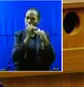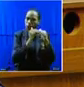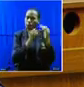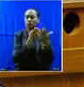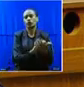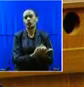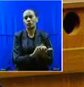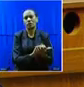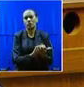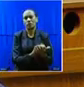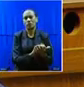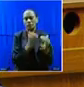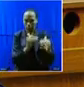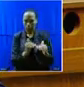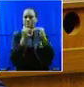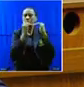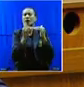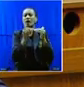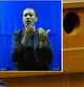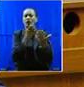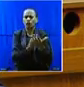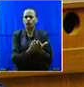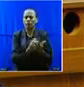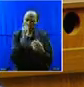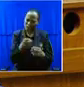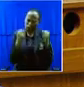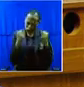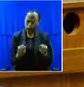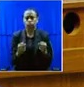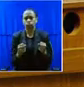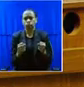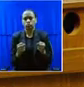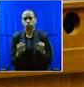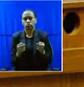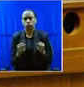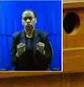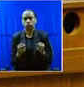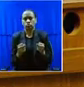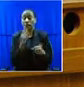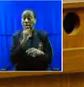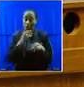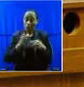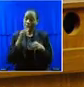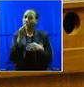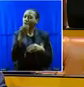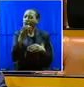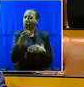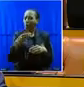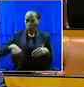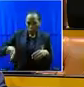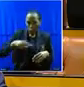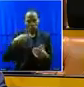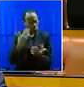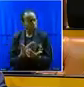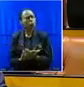economy so that it can be stronger and in the near future, we should be able to